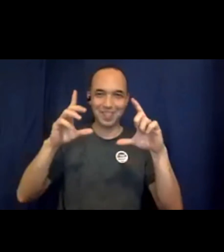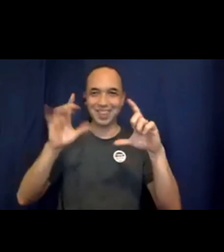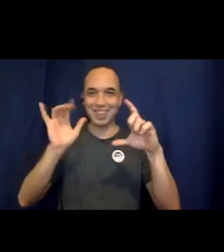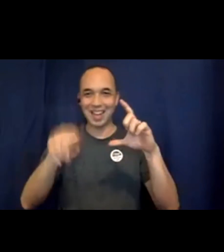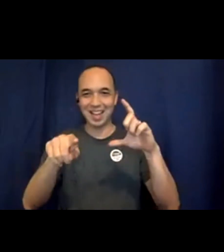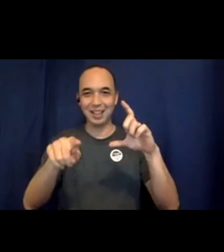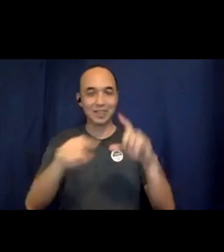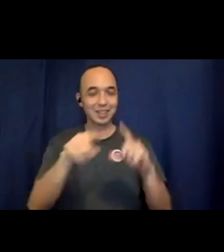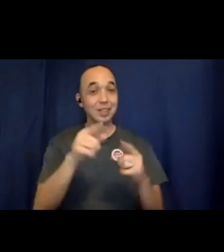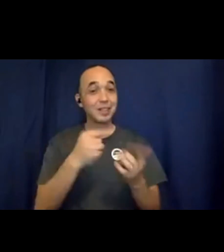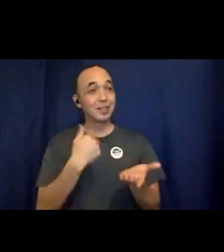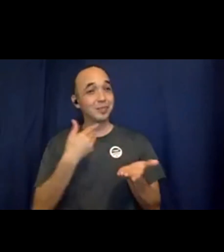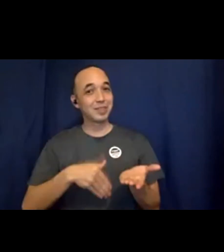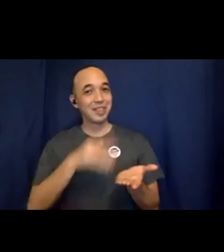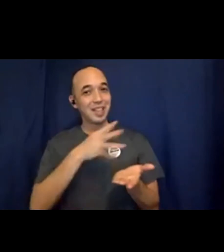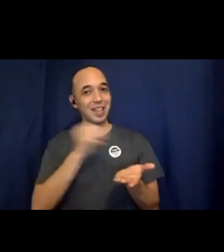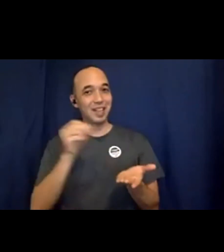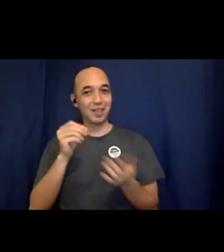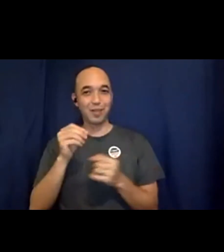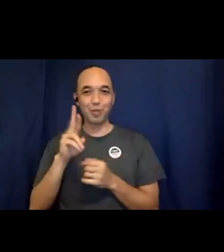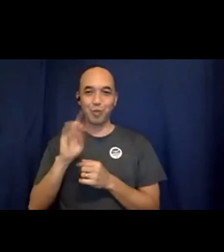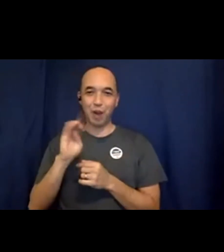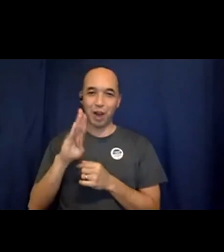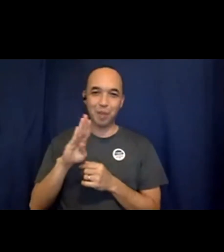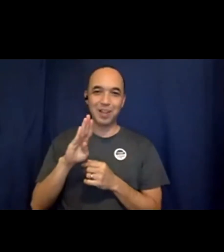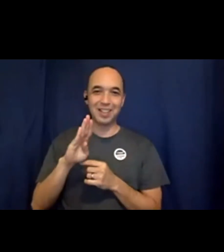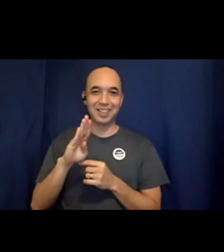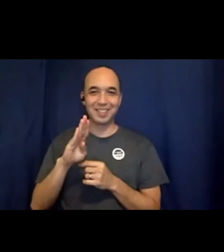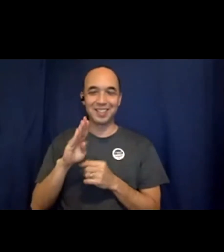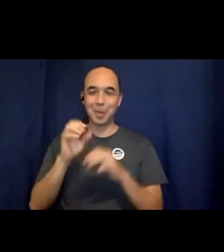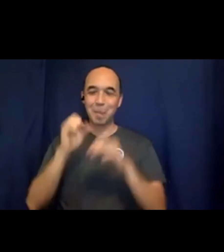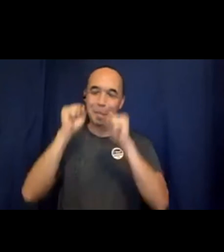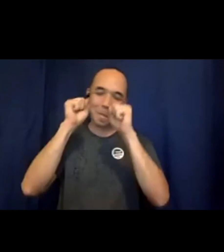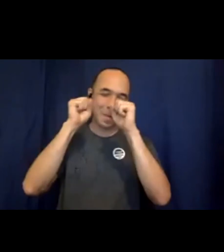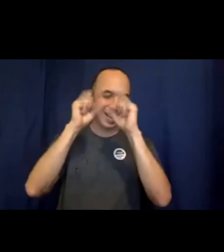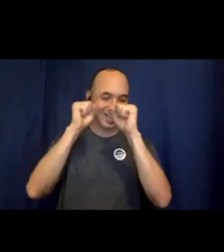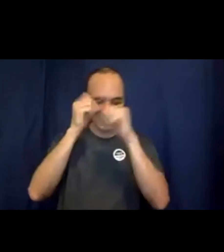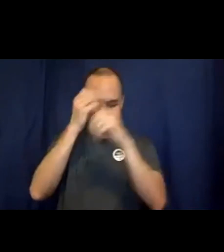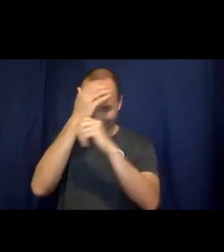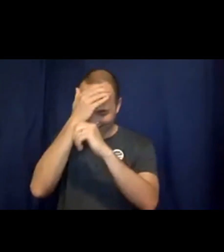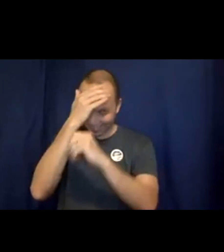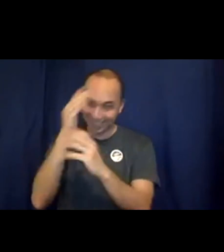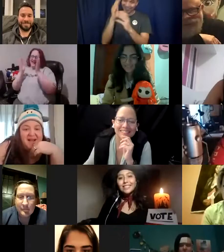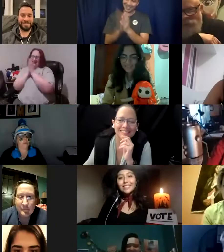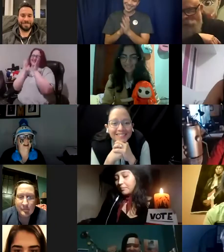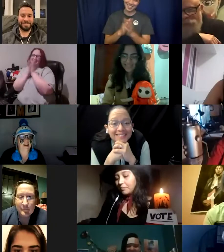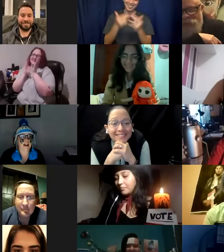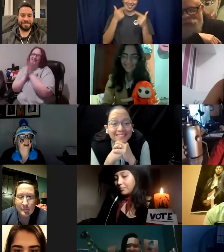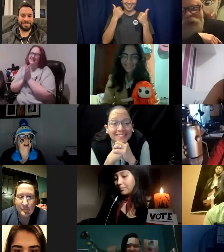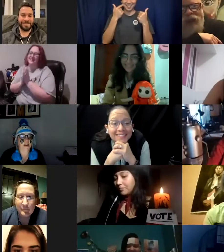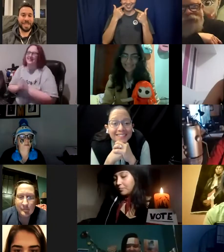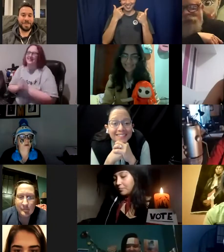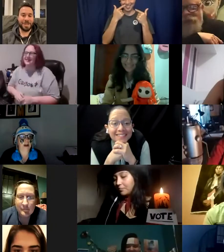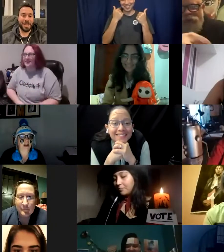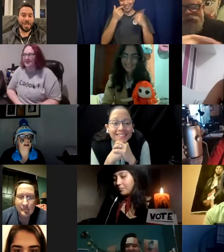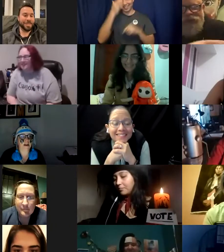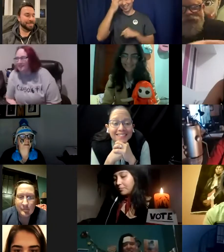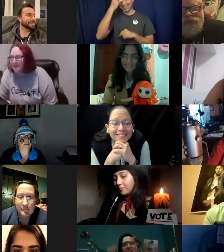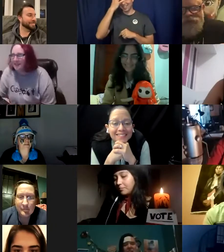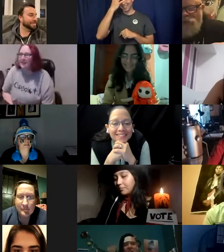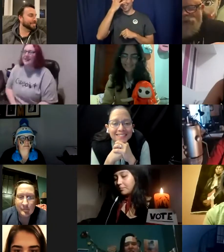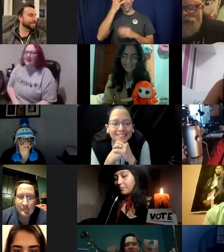you have occupied a soft spot in my heart. It was exciting to do. And normally I pastor